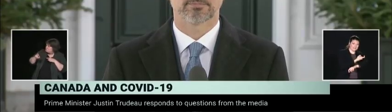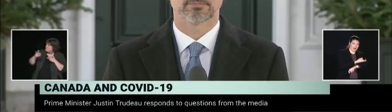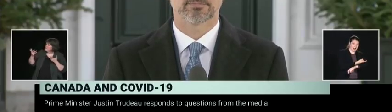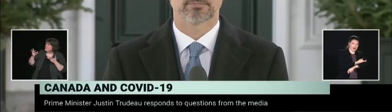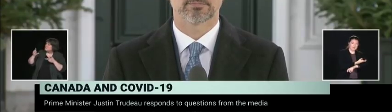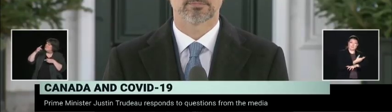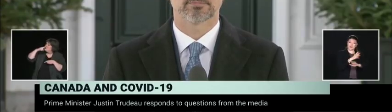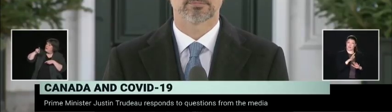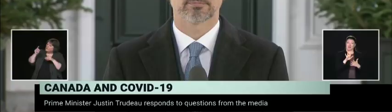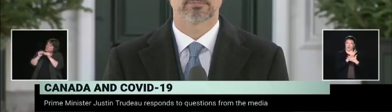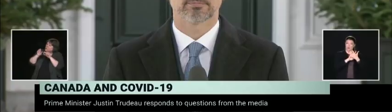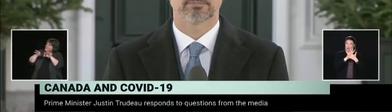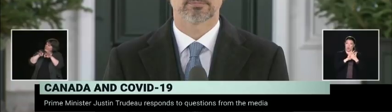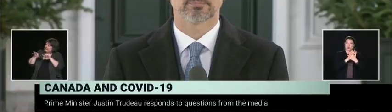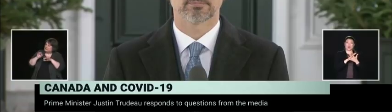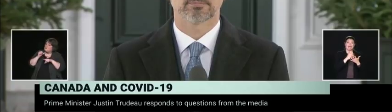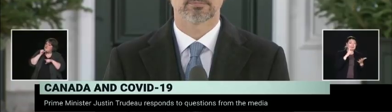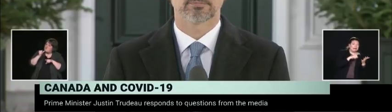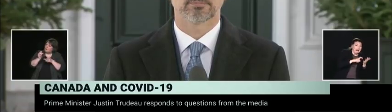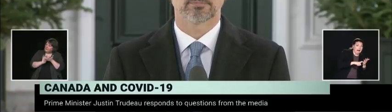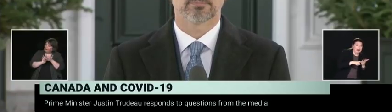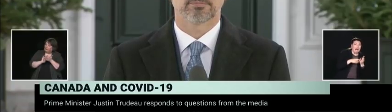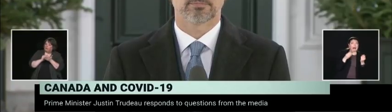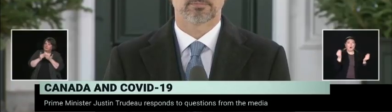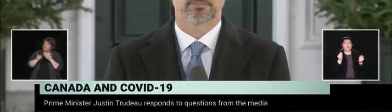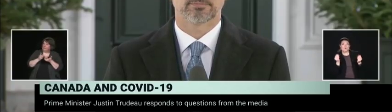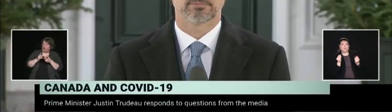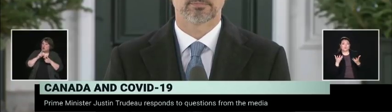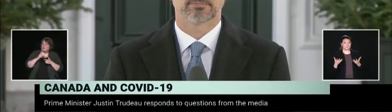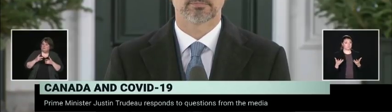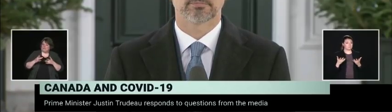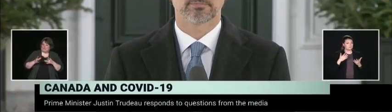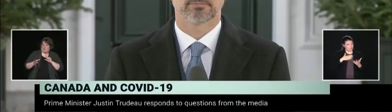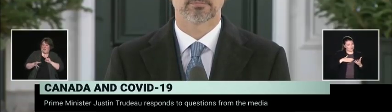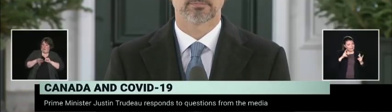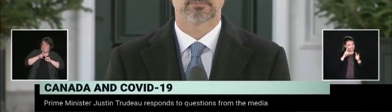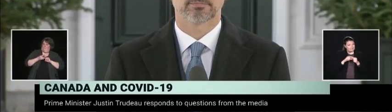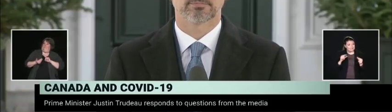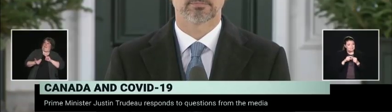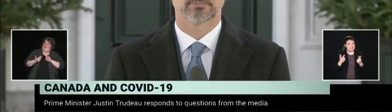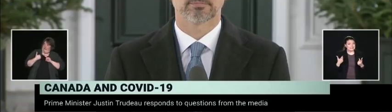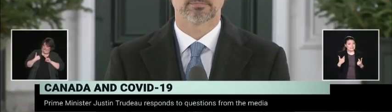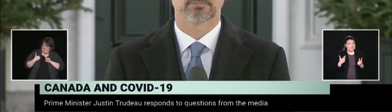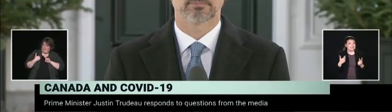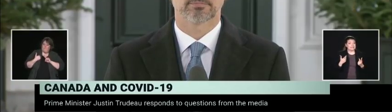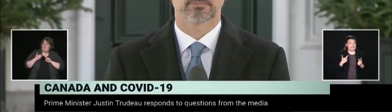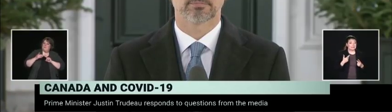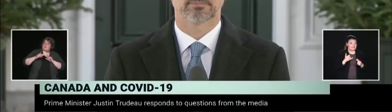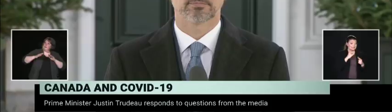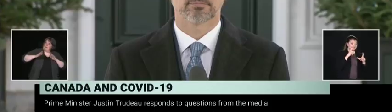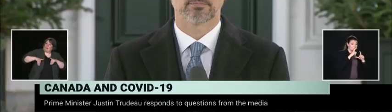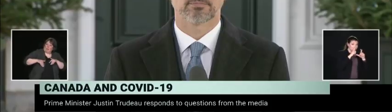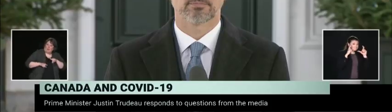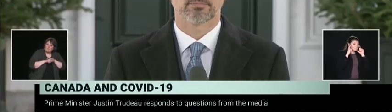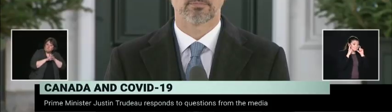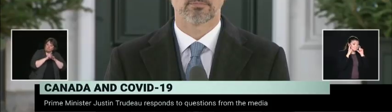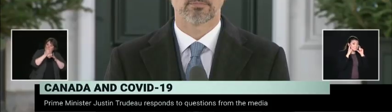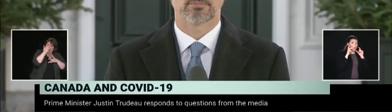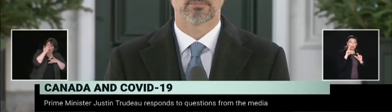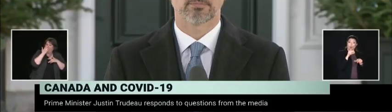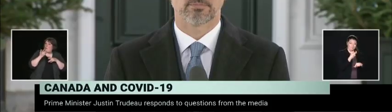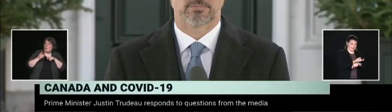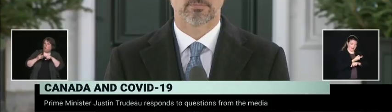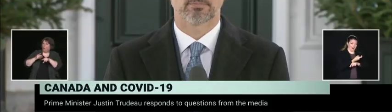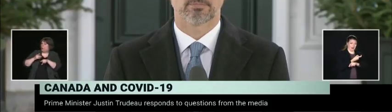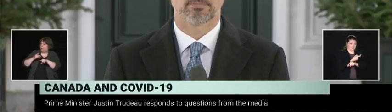non-medical masks, whether a person is pre-symptomatic or asymptomatic, should they wear a non-surgical mask when they go outside, even